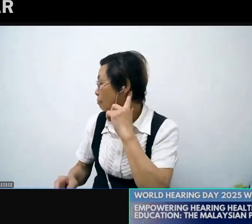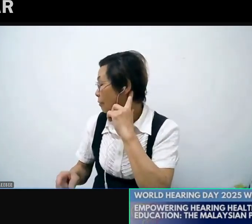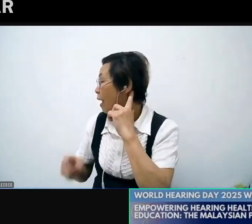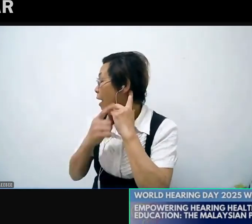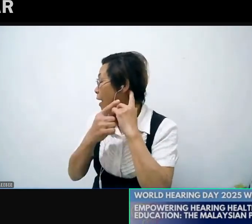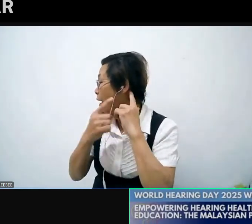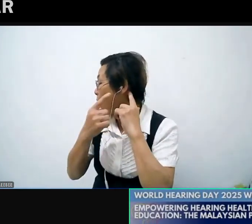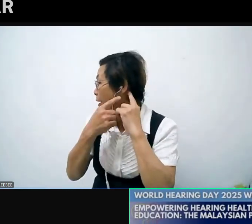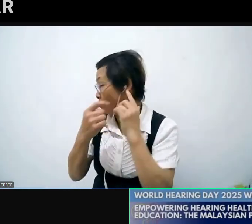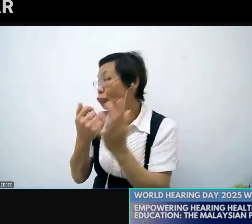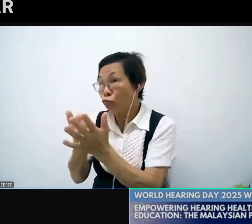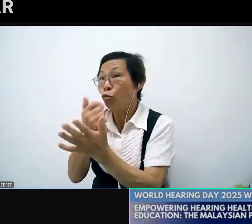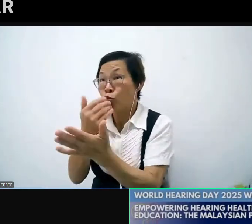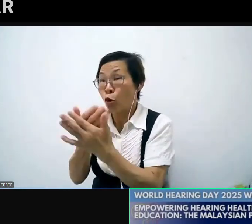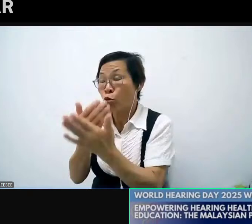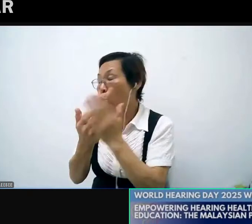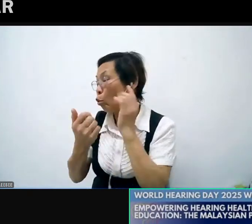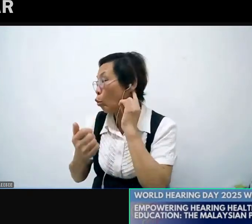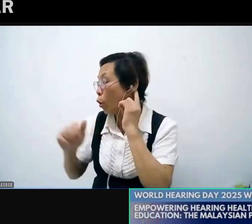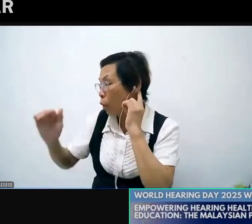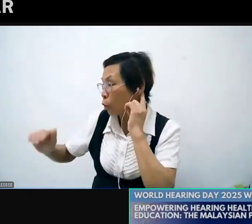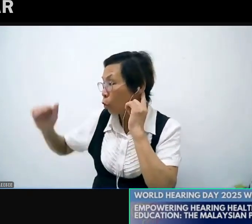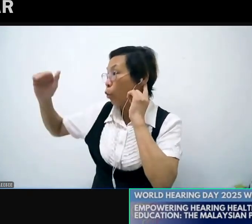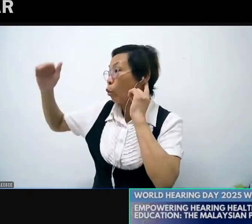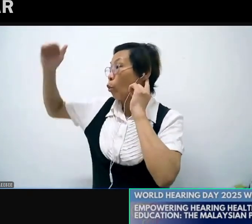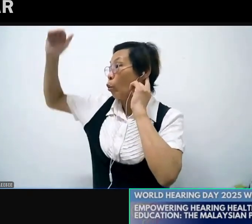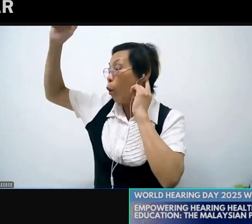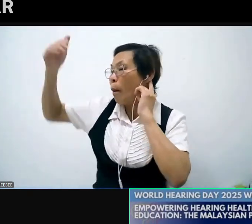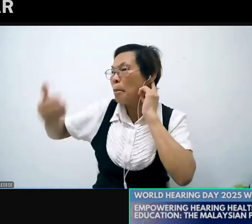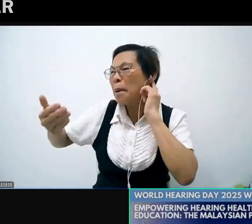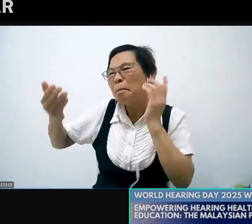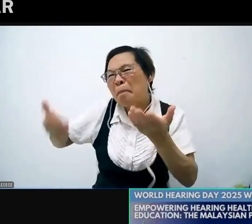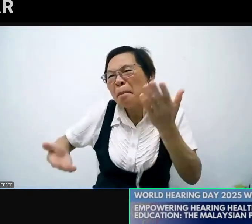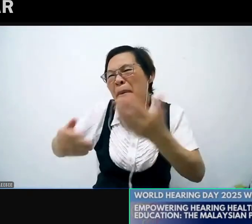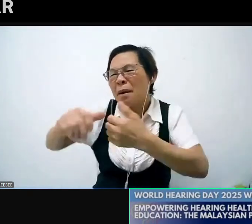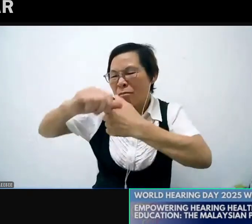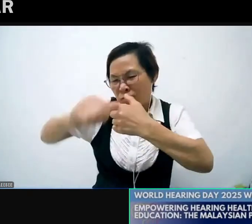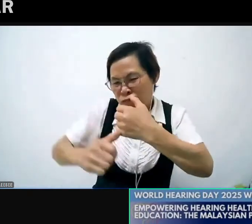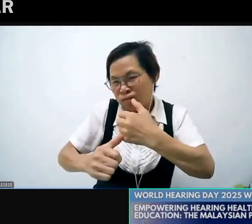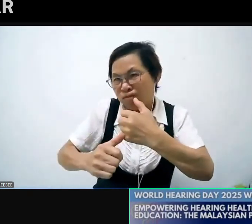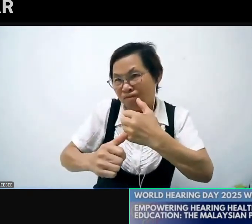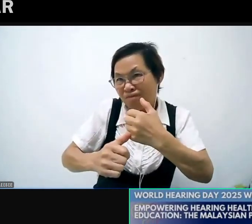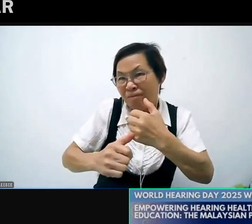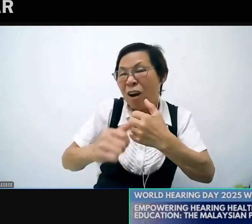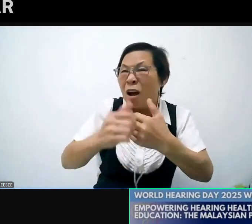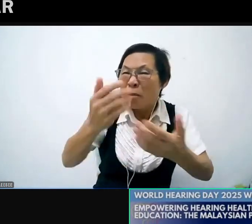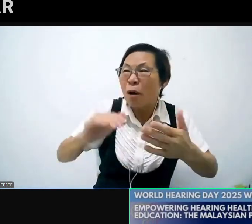If when they grow older, perhaps they might need surgery for reconstruction.